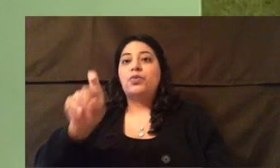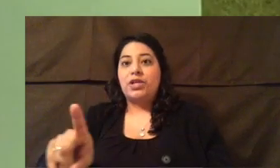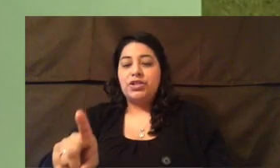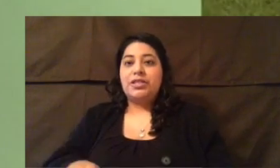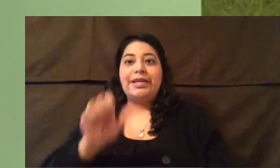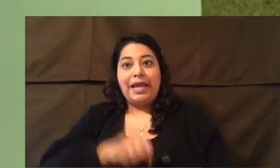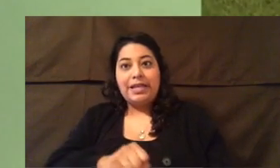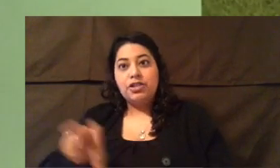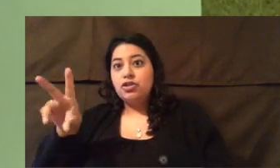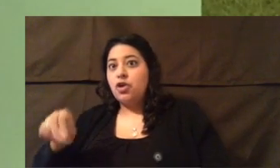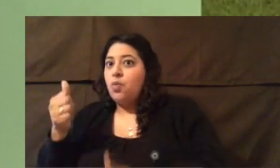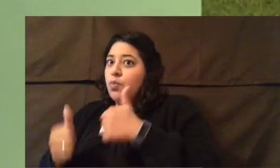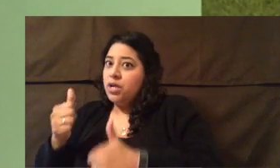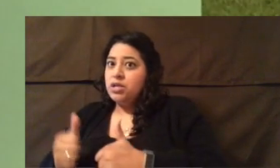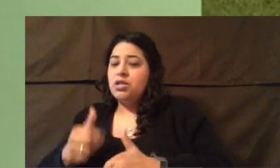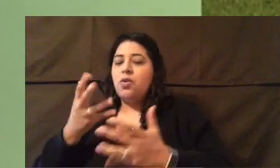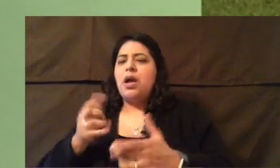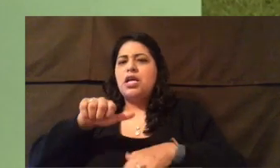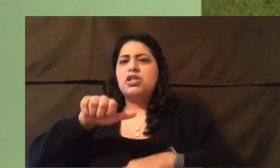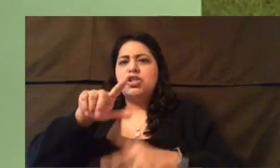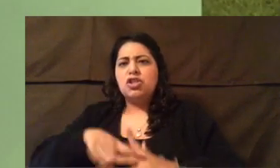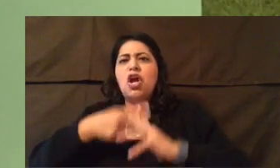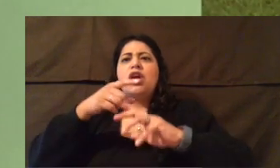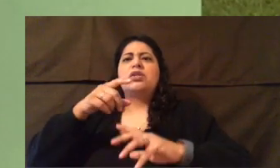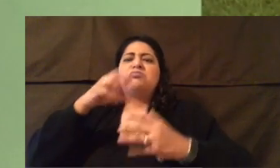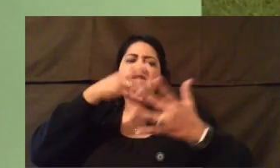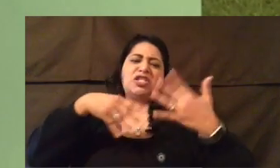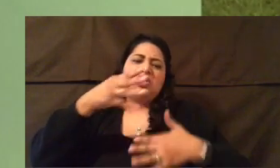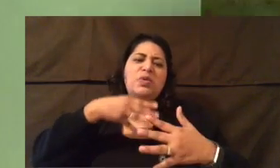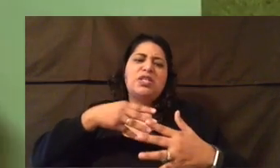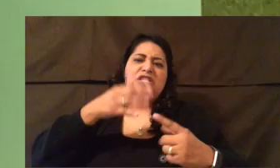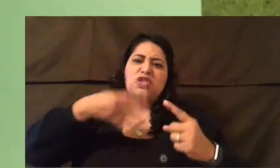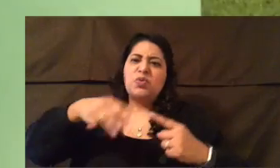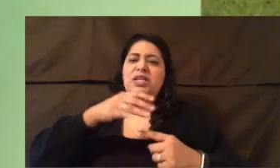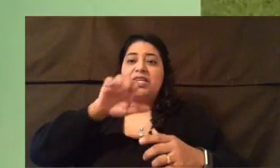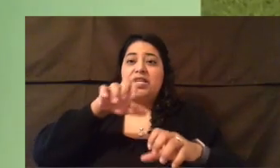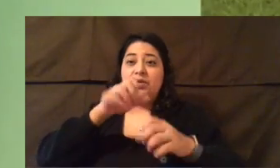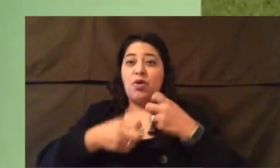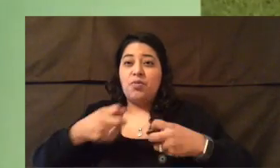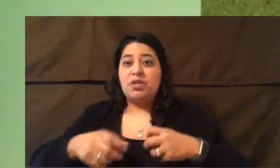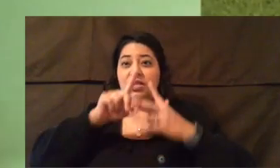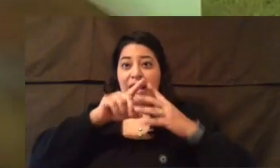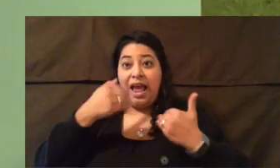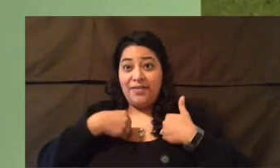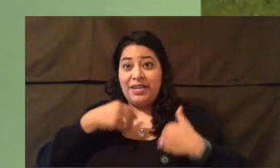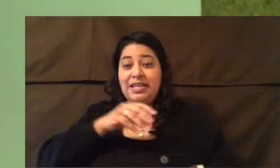p.m.? Okay, so I want to start with my situation equation. So I have